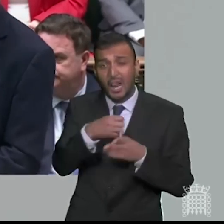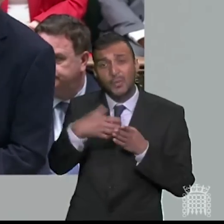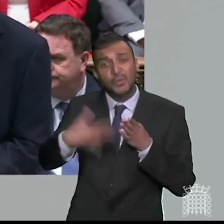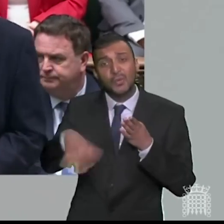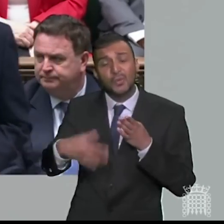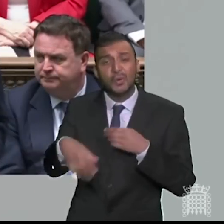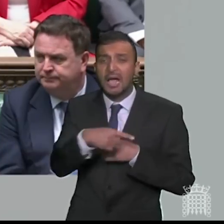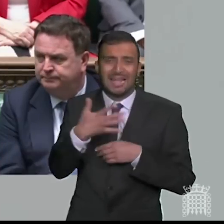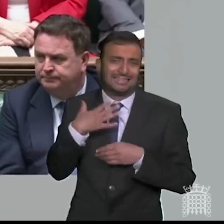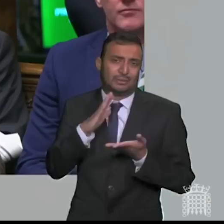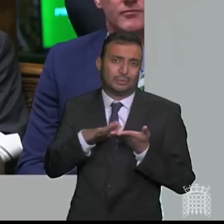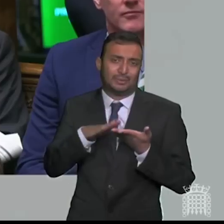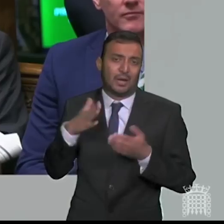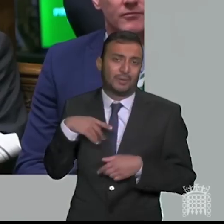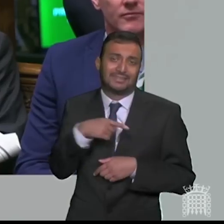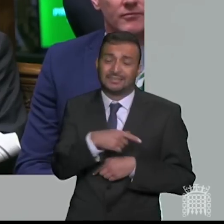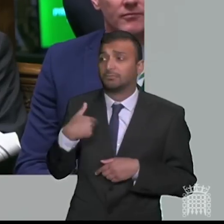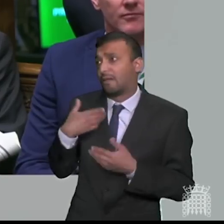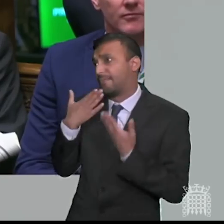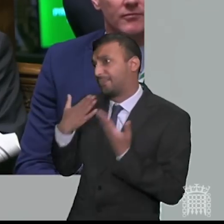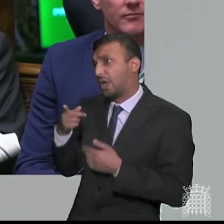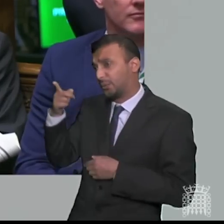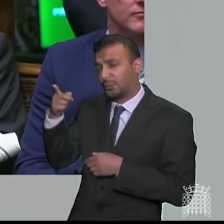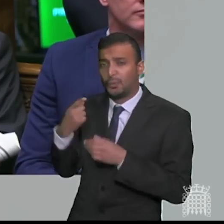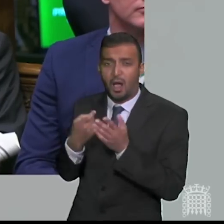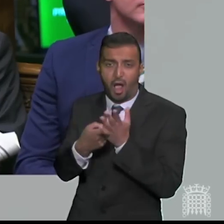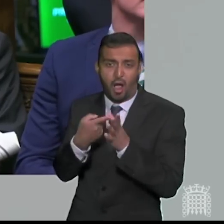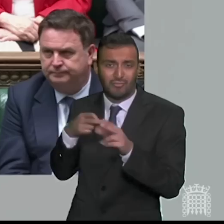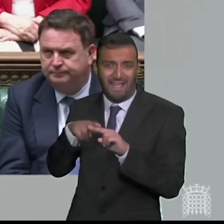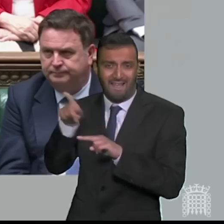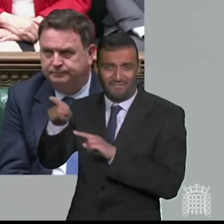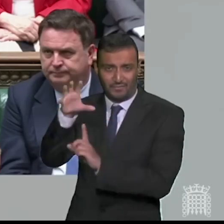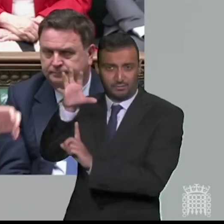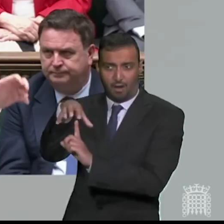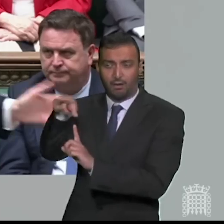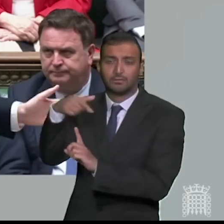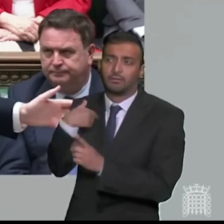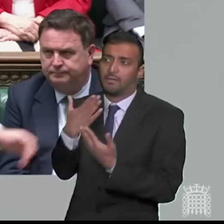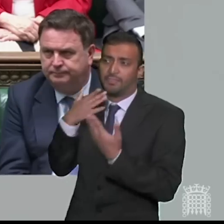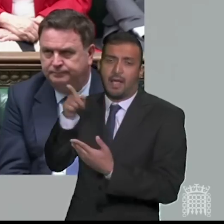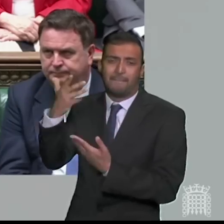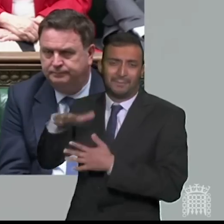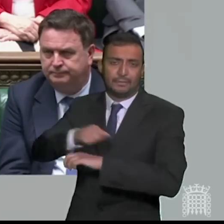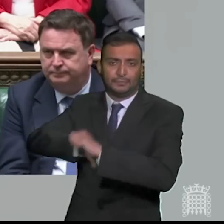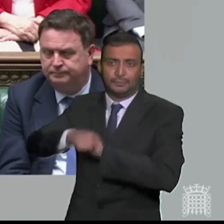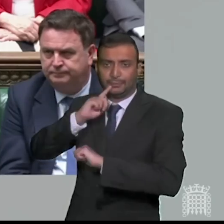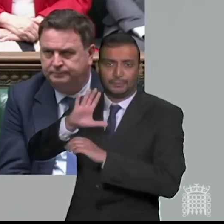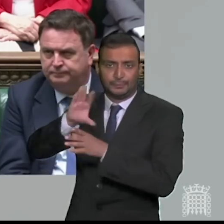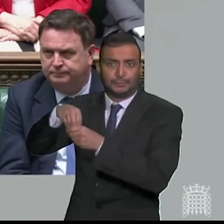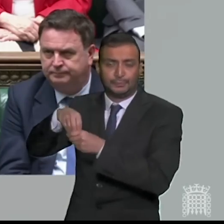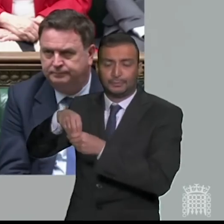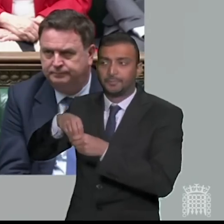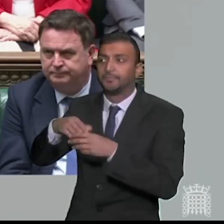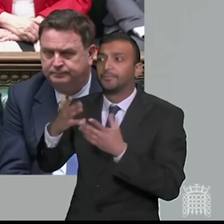constructive approach that he's taken to RAF Scampton playing a role in respect of that. Of course, Home Office ministers will have heard his